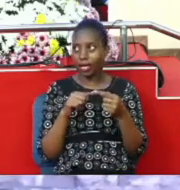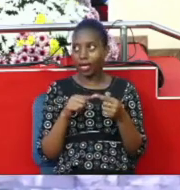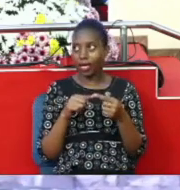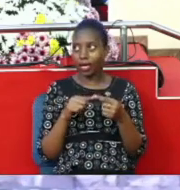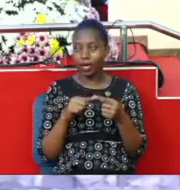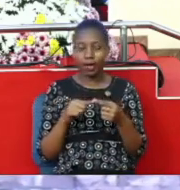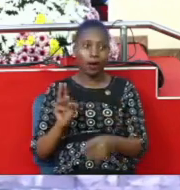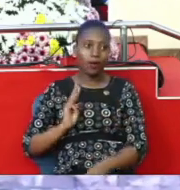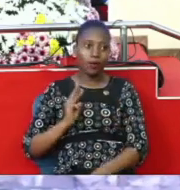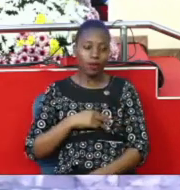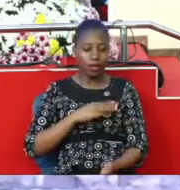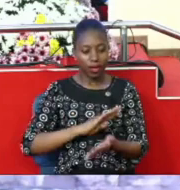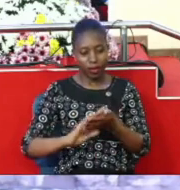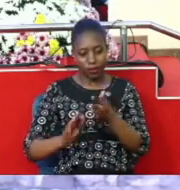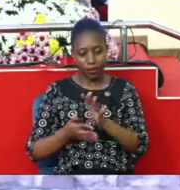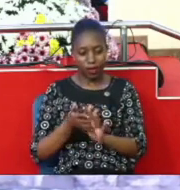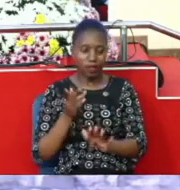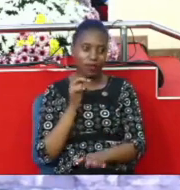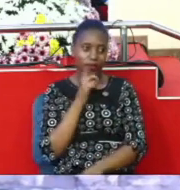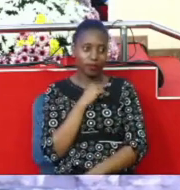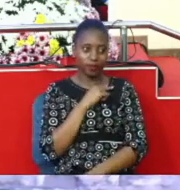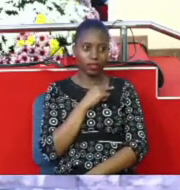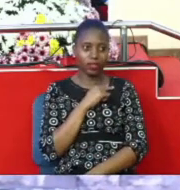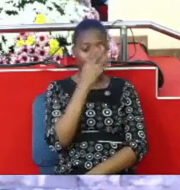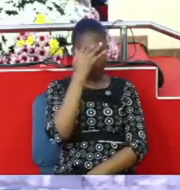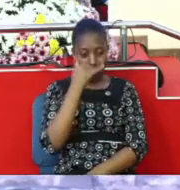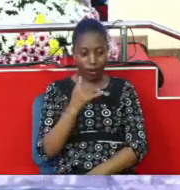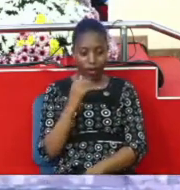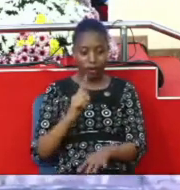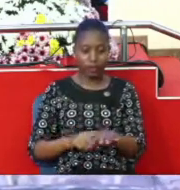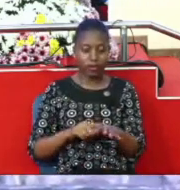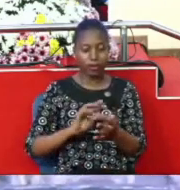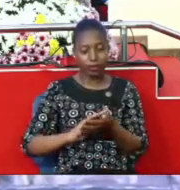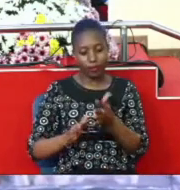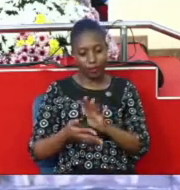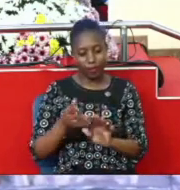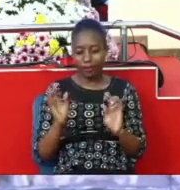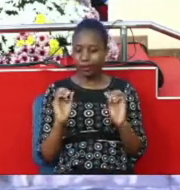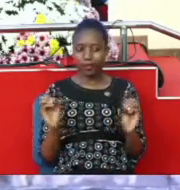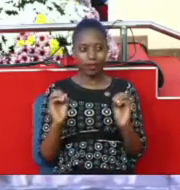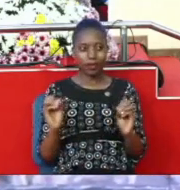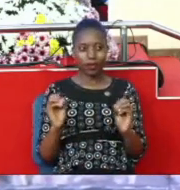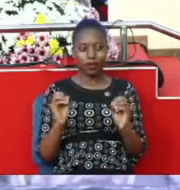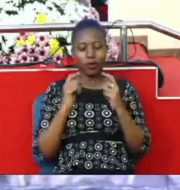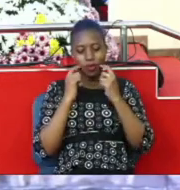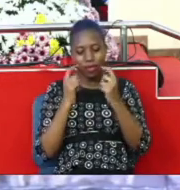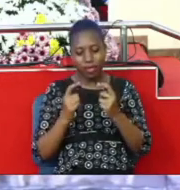are forgiven. Because when we are unforgiven, that sin prevents